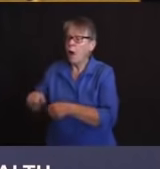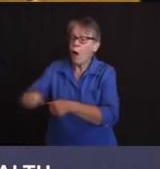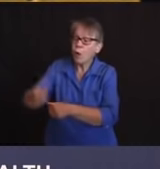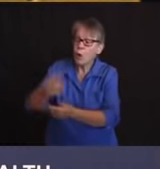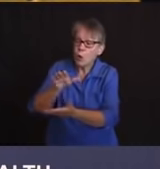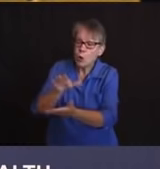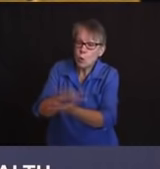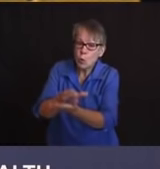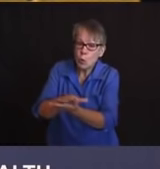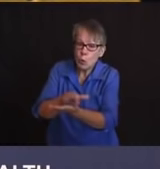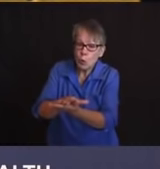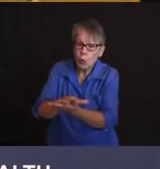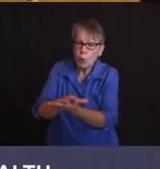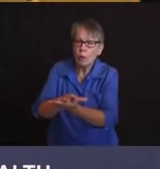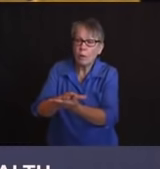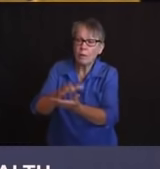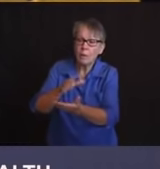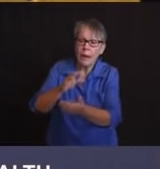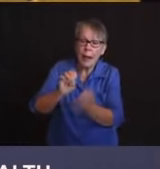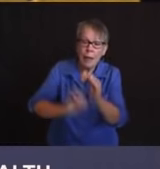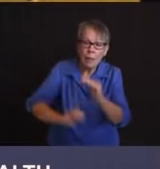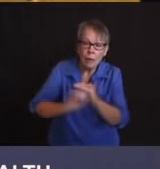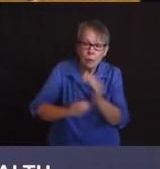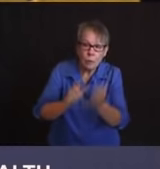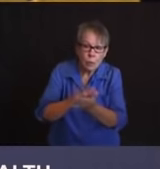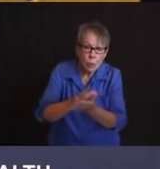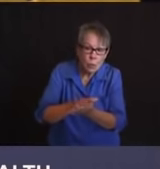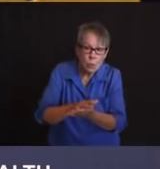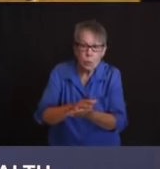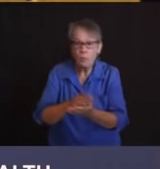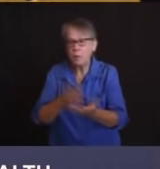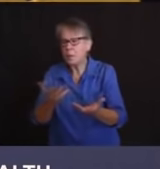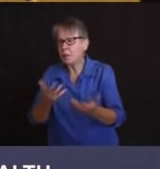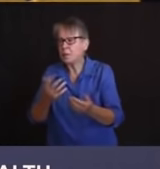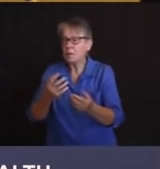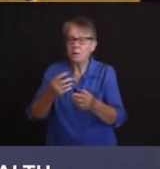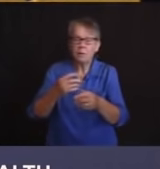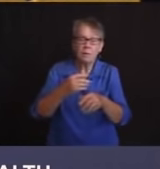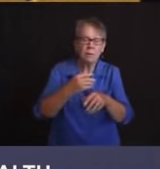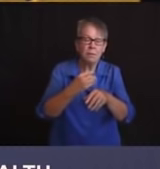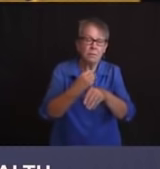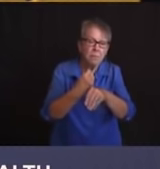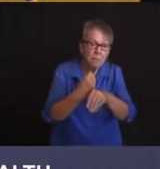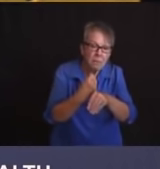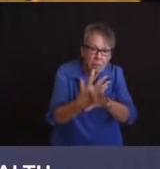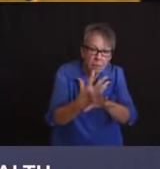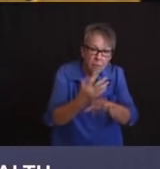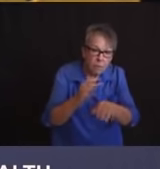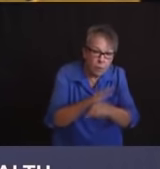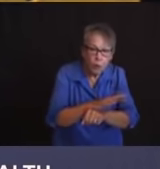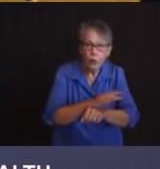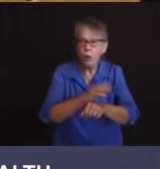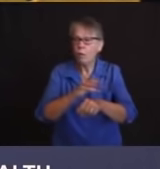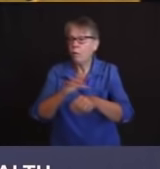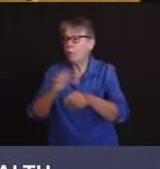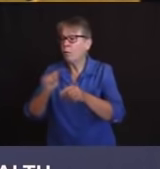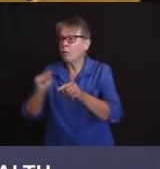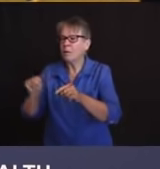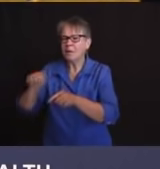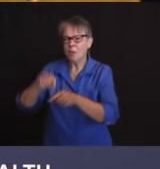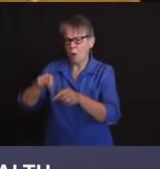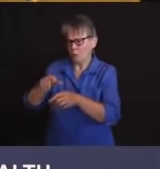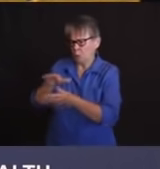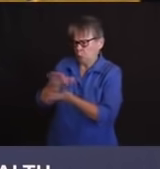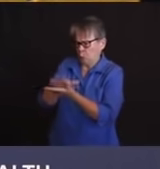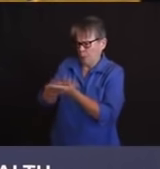right? Thank you. Can we have the lists as well? There's no reason not to. I don't think, Kevin, there's no reason we don't.